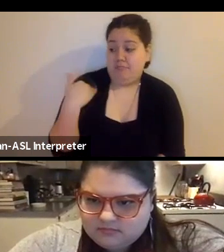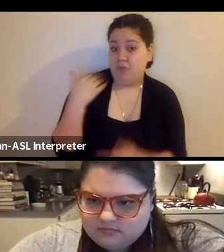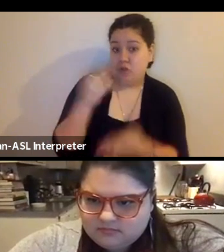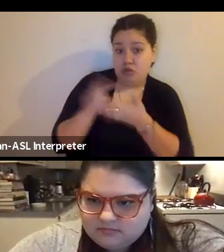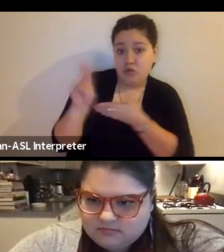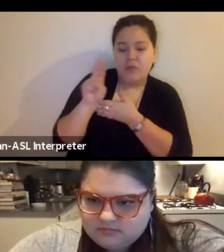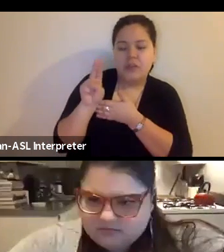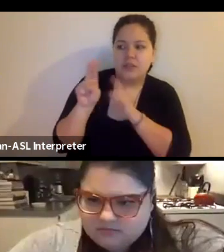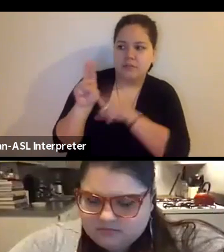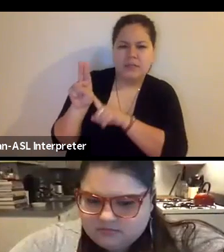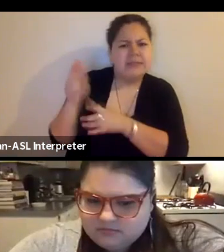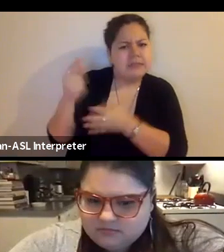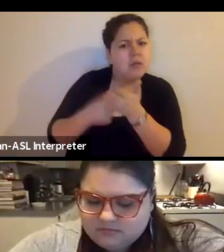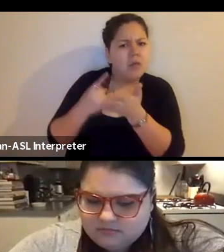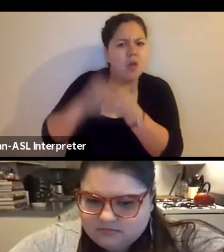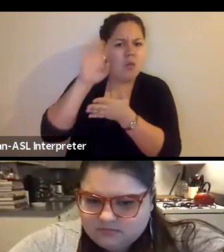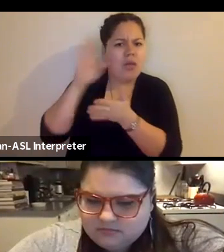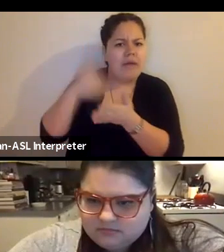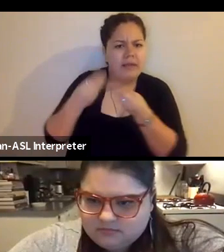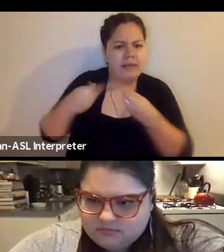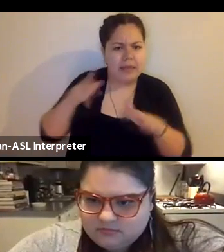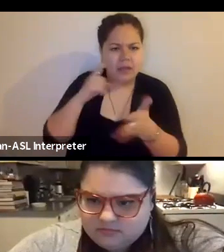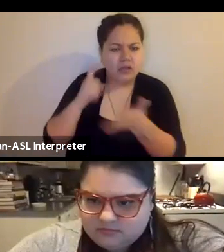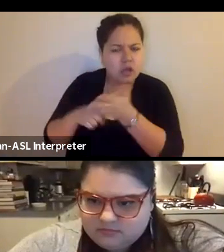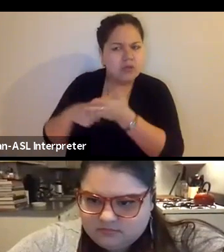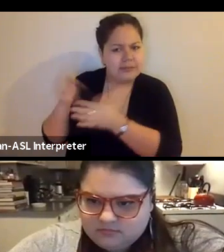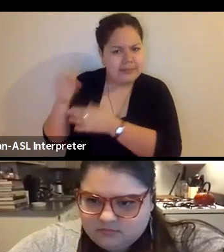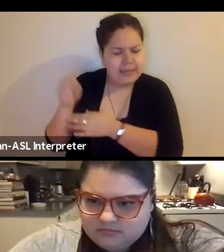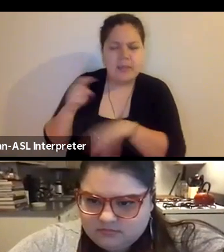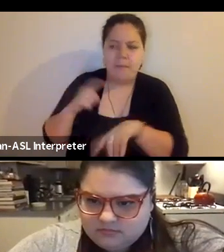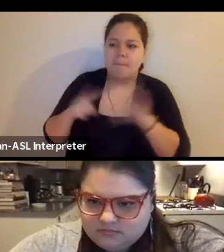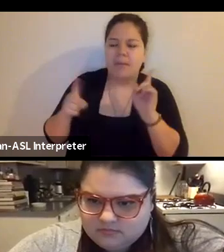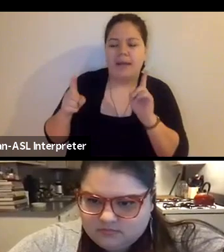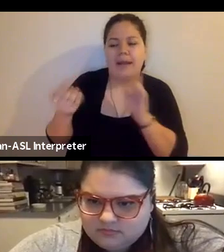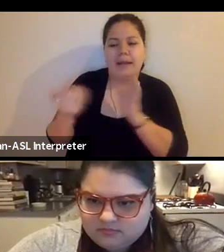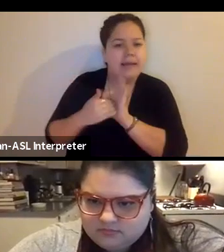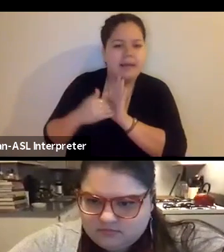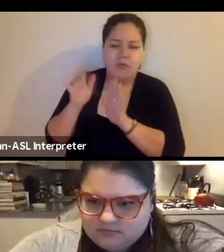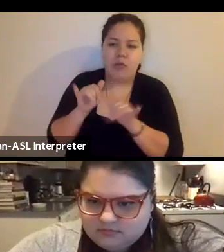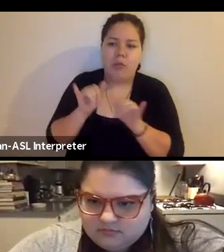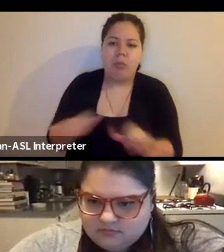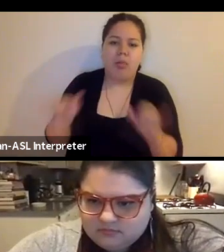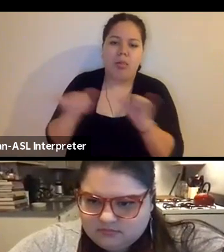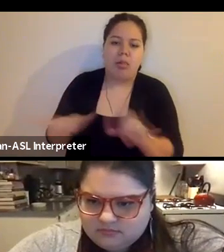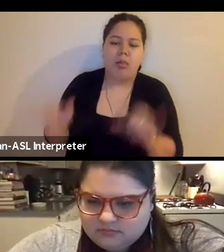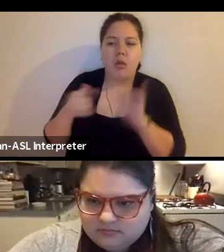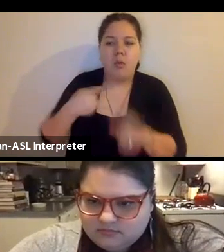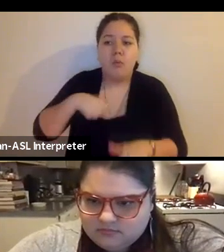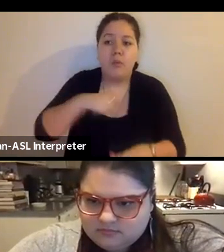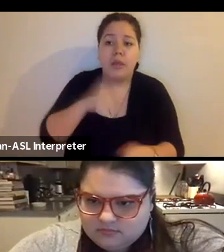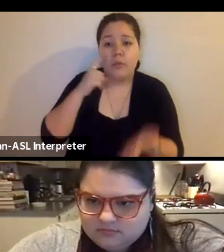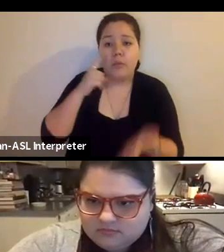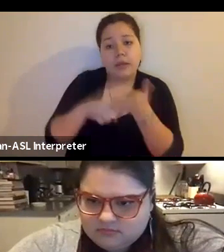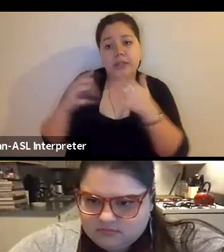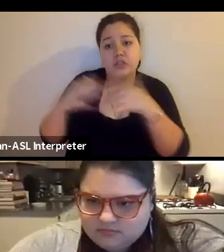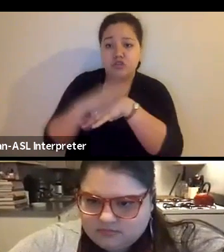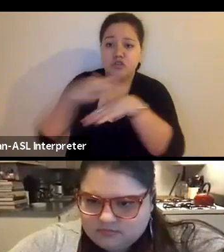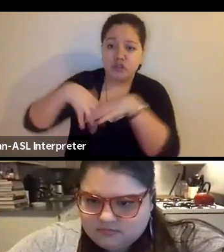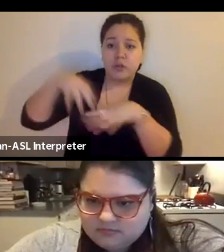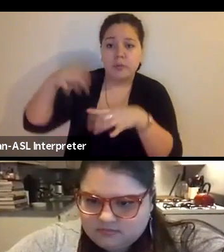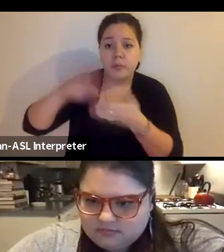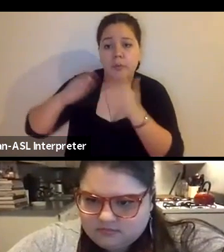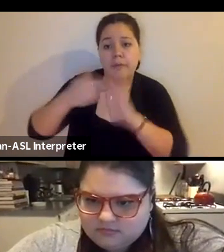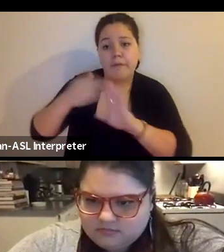land acknowledgements, it was, again, very, like, we recognize the indigenous communities of this land, the